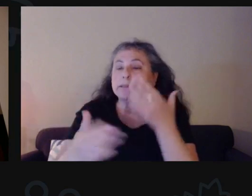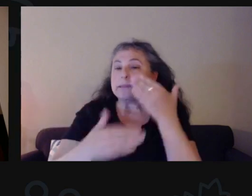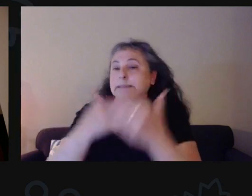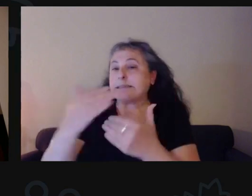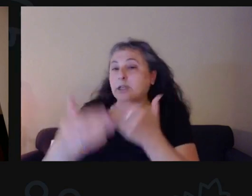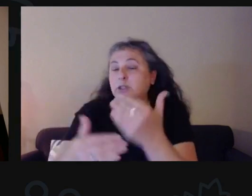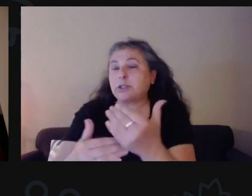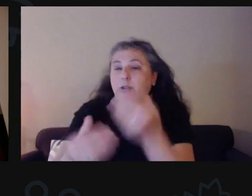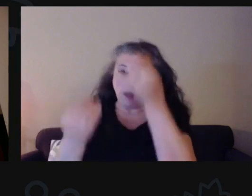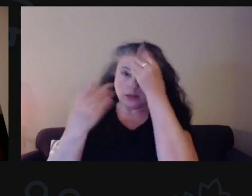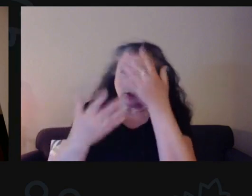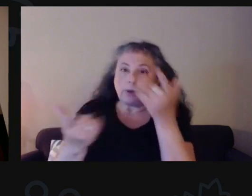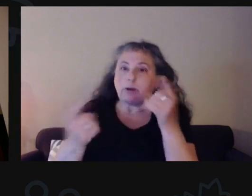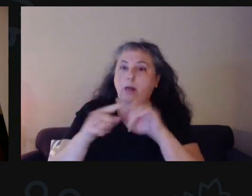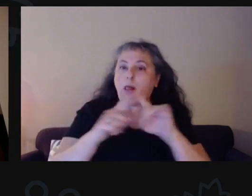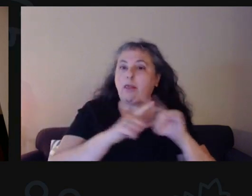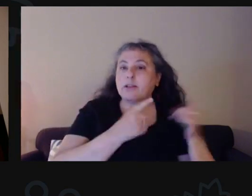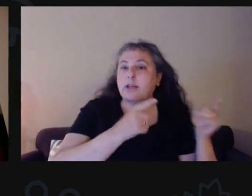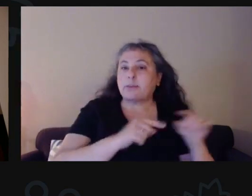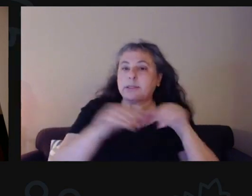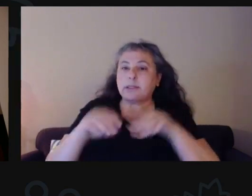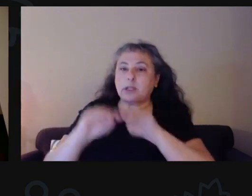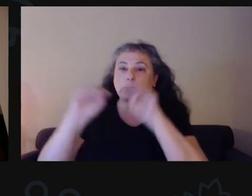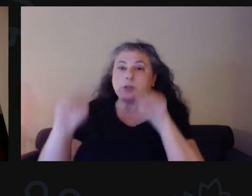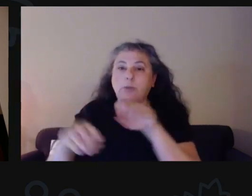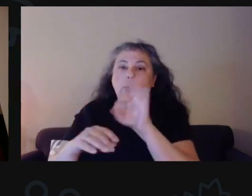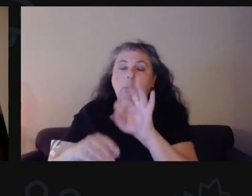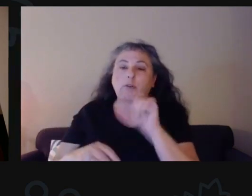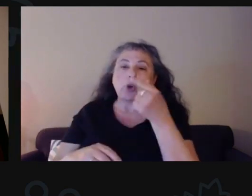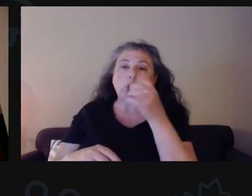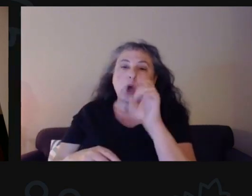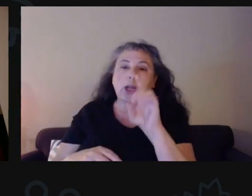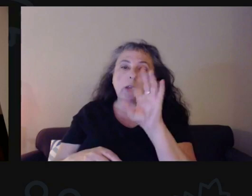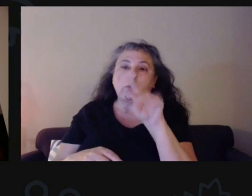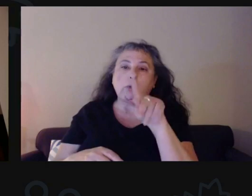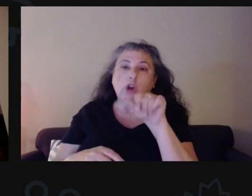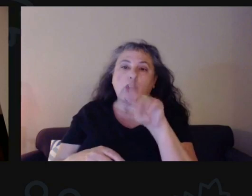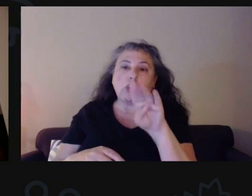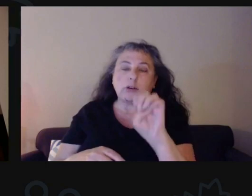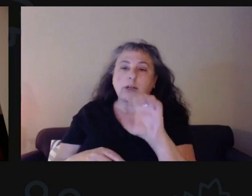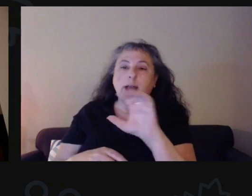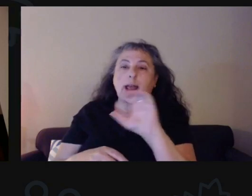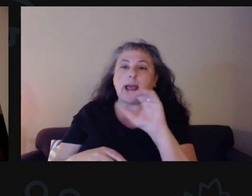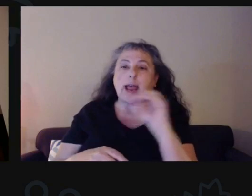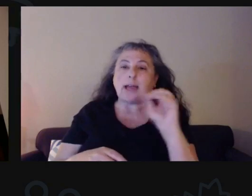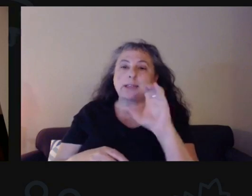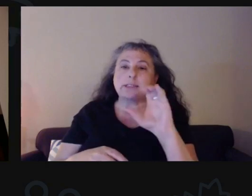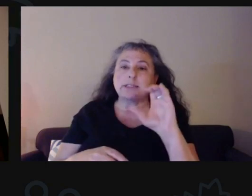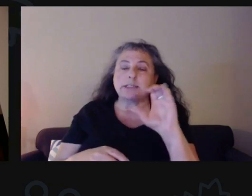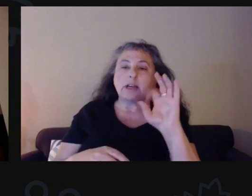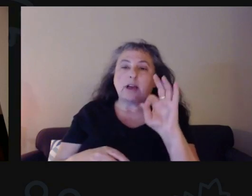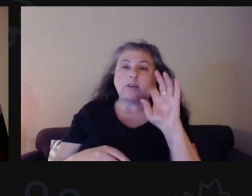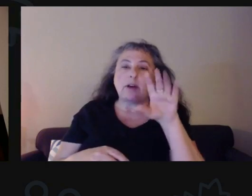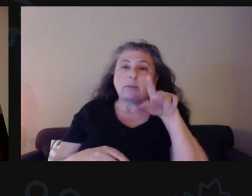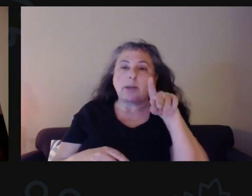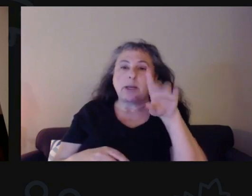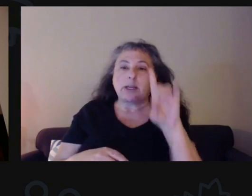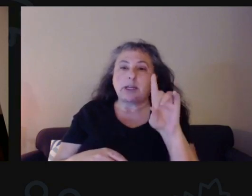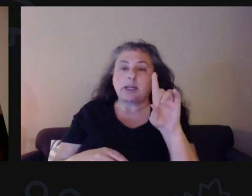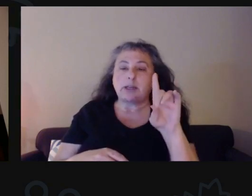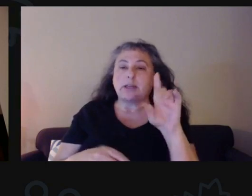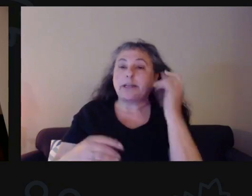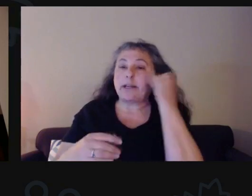know about other things happening at the Museum of the Grand Prairie and CCFPD. First, if you haven't done so